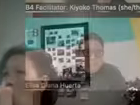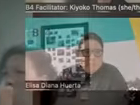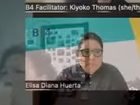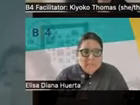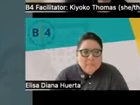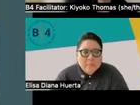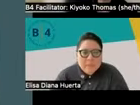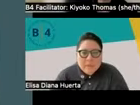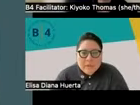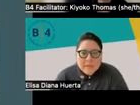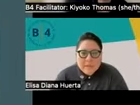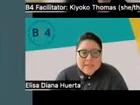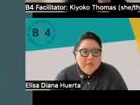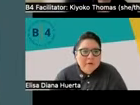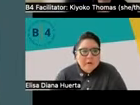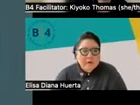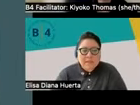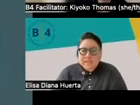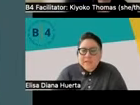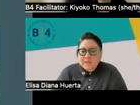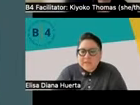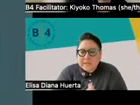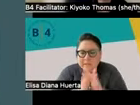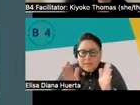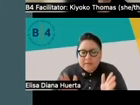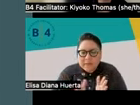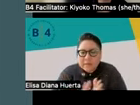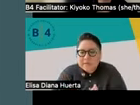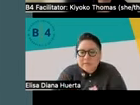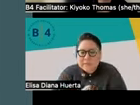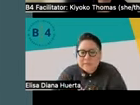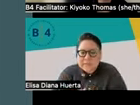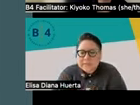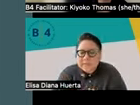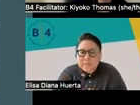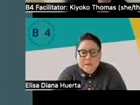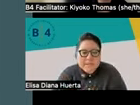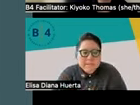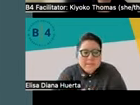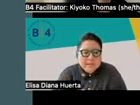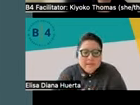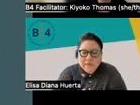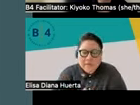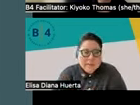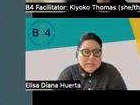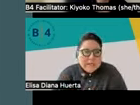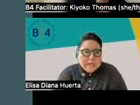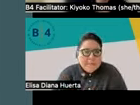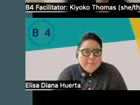Mendoza. I'd like to offer our land acknowledgement now that we have those kind of technical parts